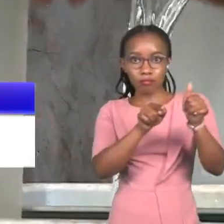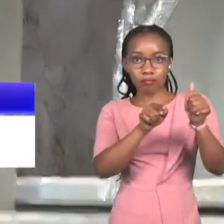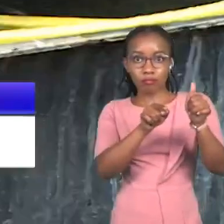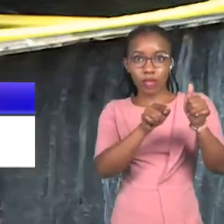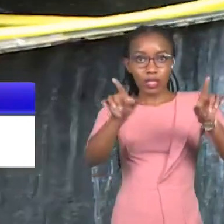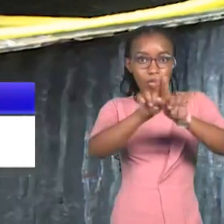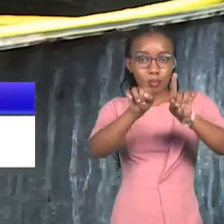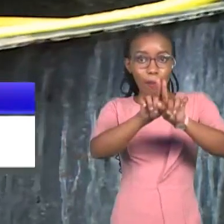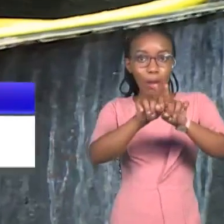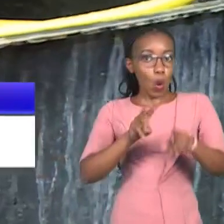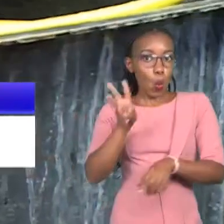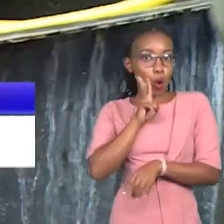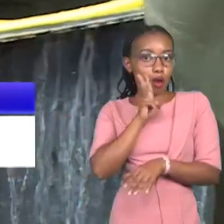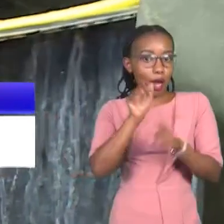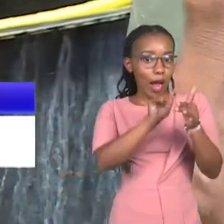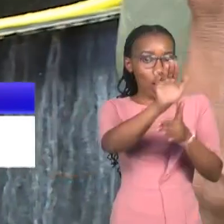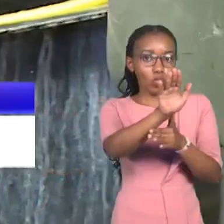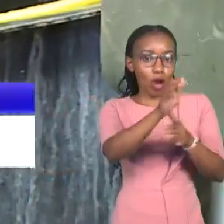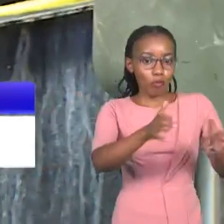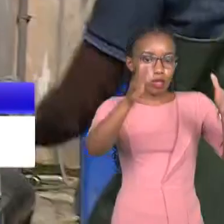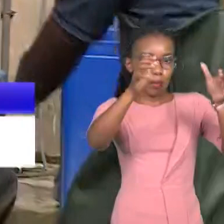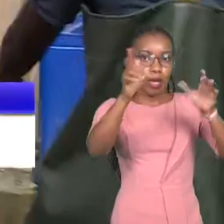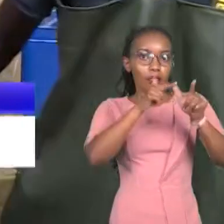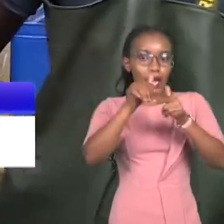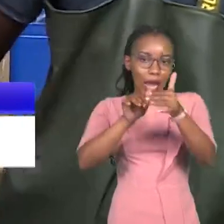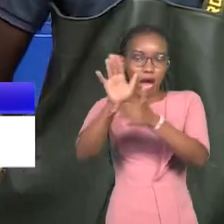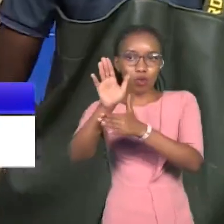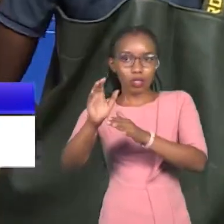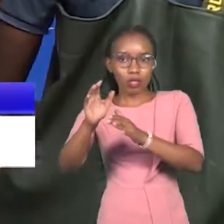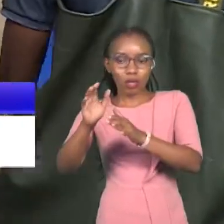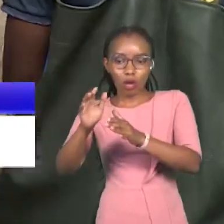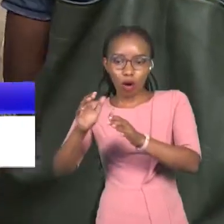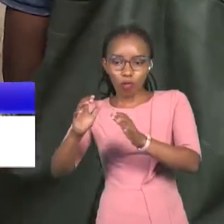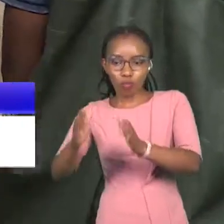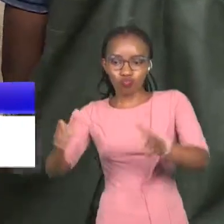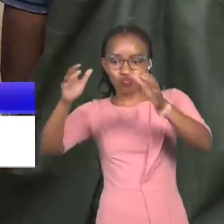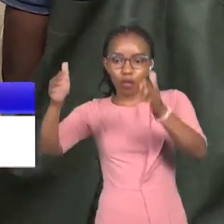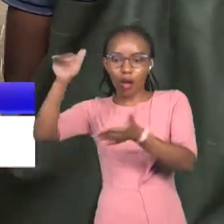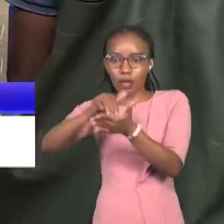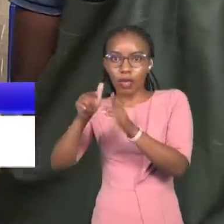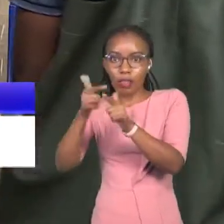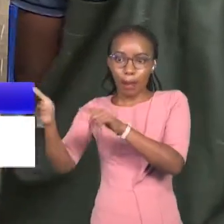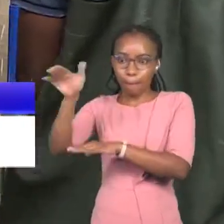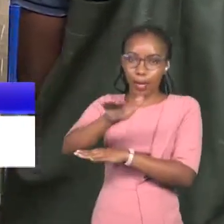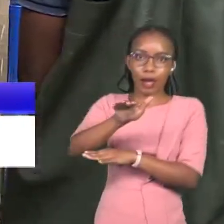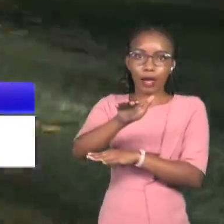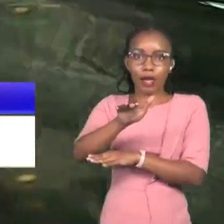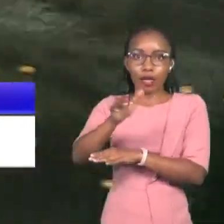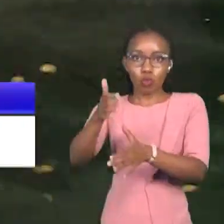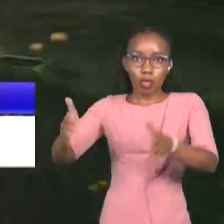the same amount flows out into the troughs, out again, and then back to the sedimentation